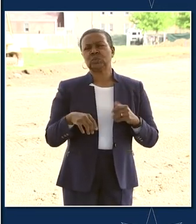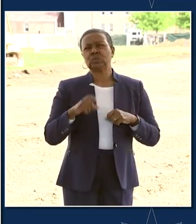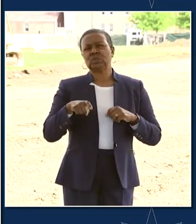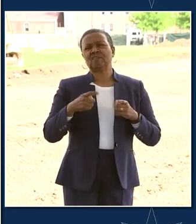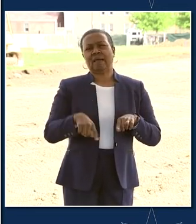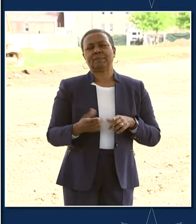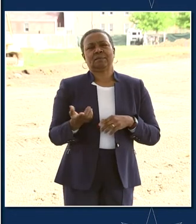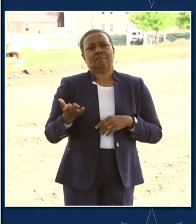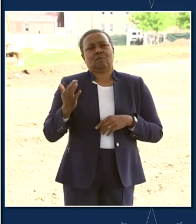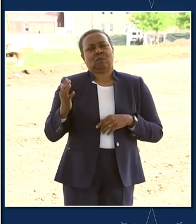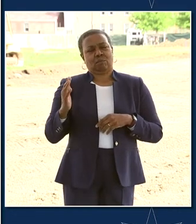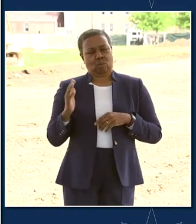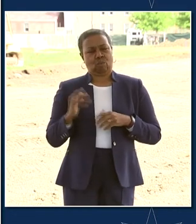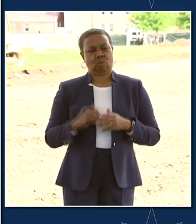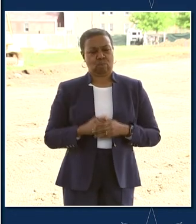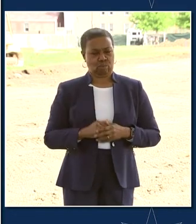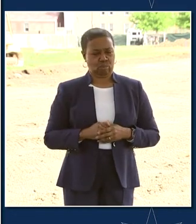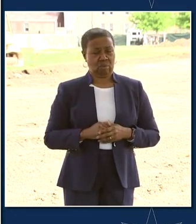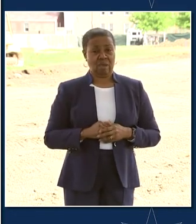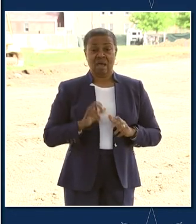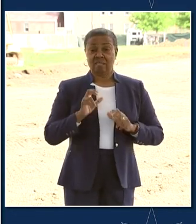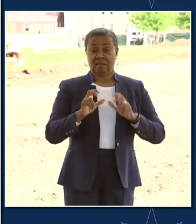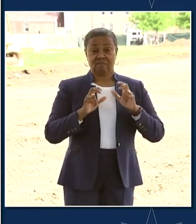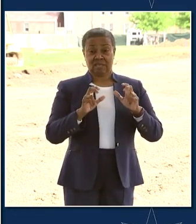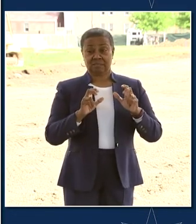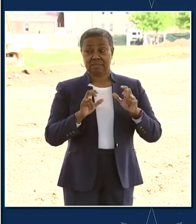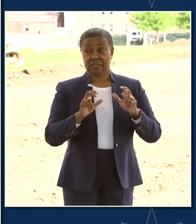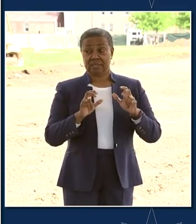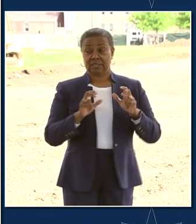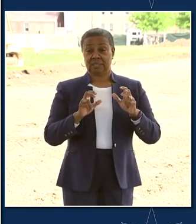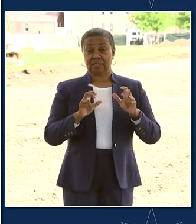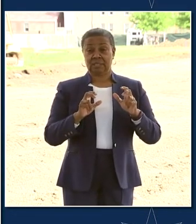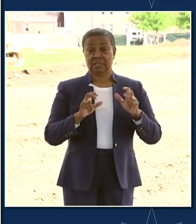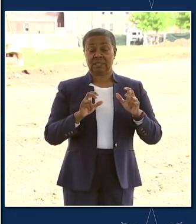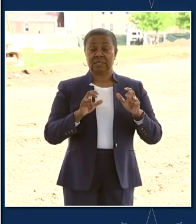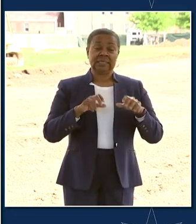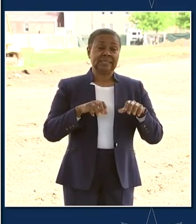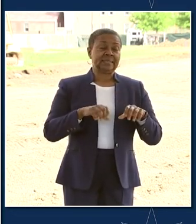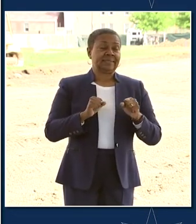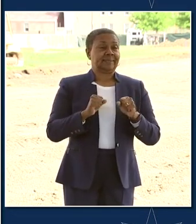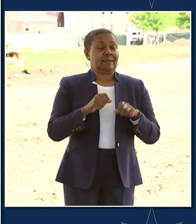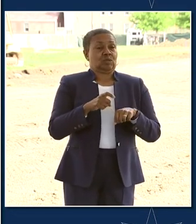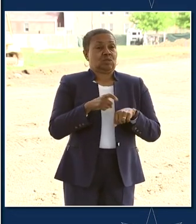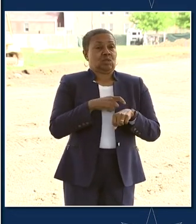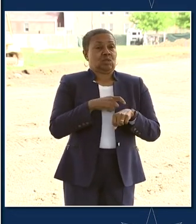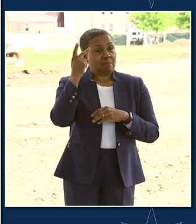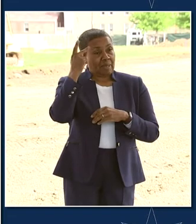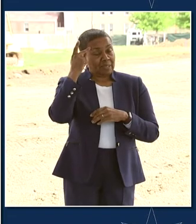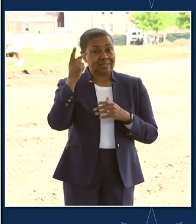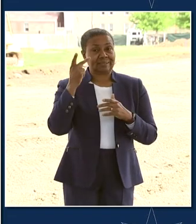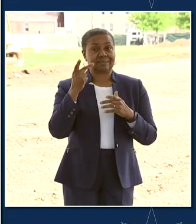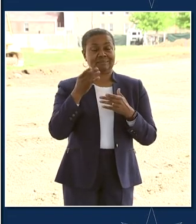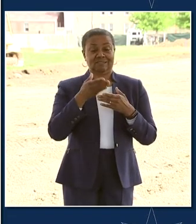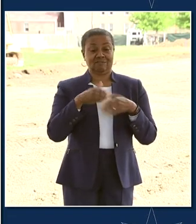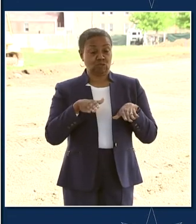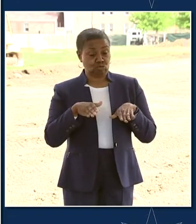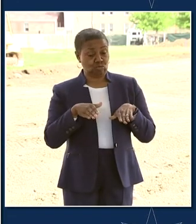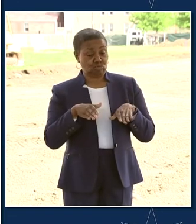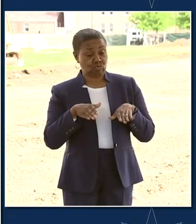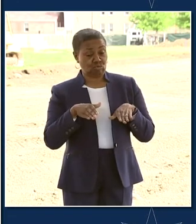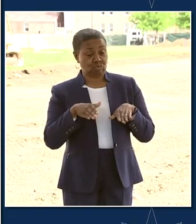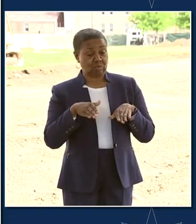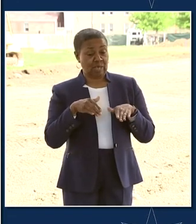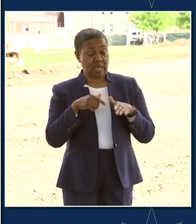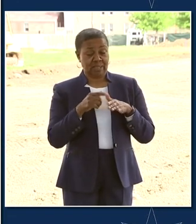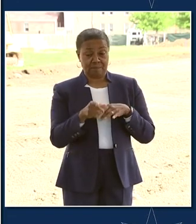coming. And the investment took as long as our politics of division. And in the